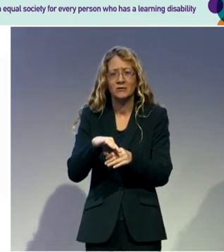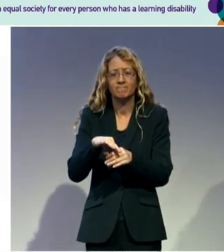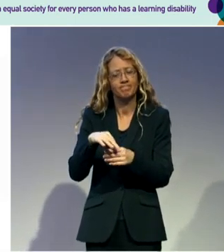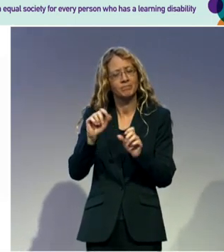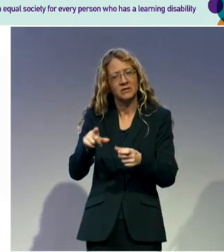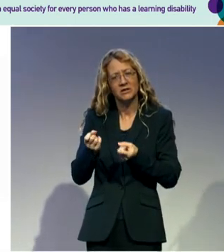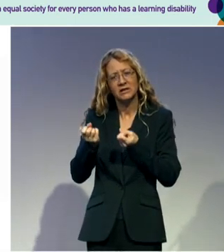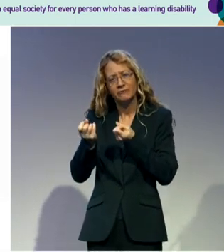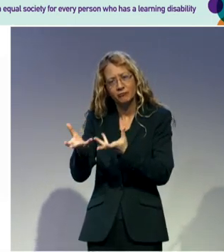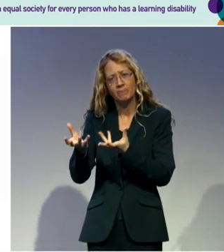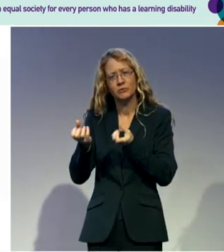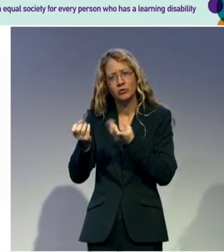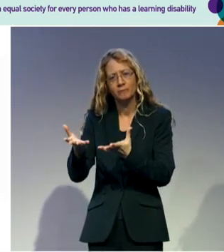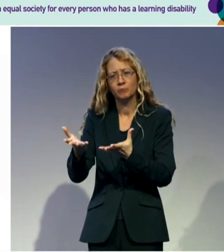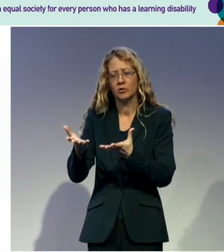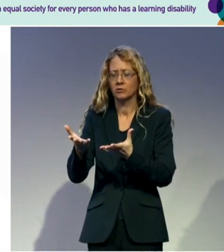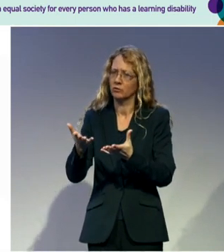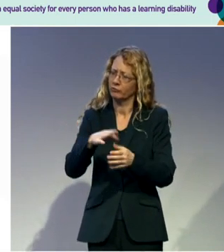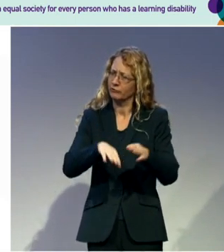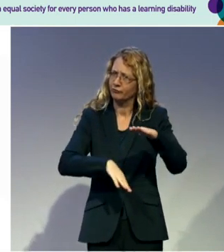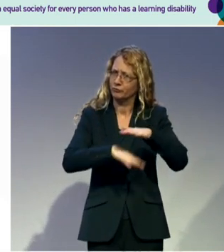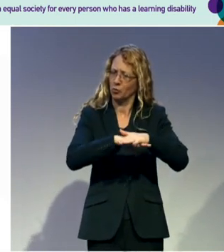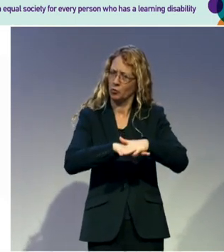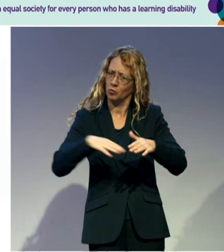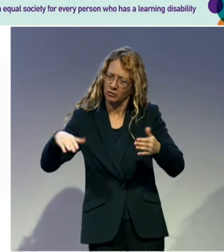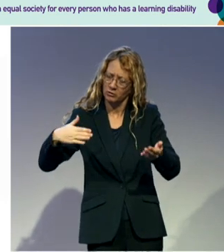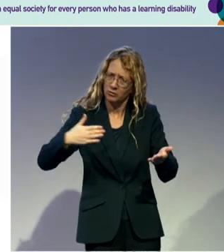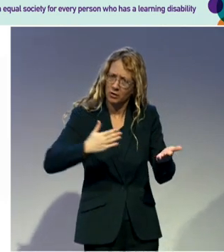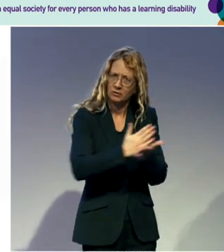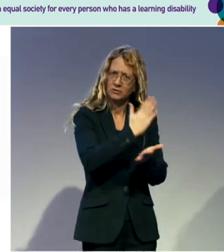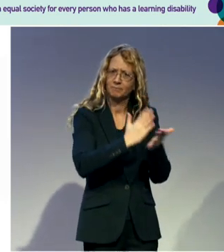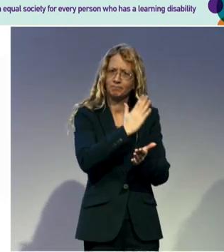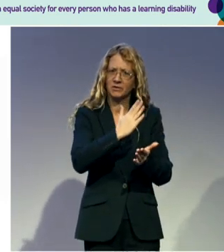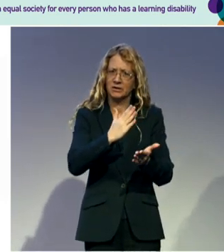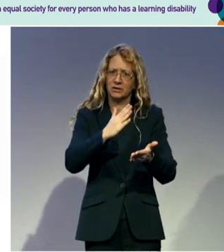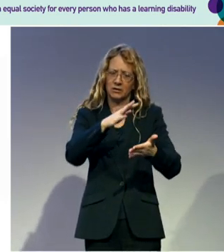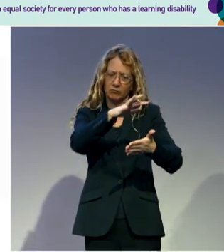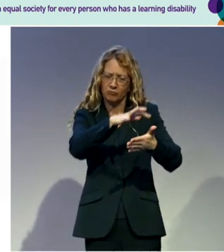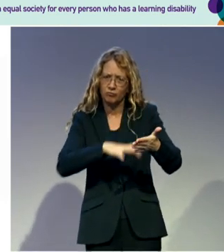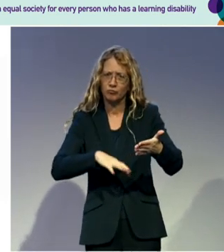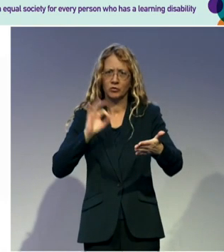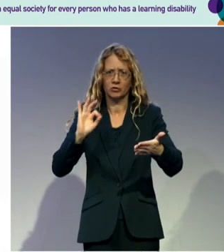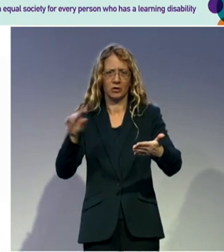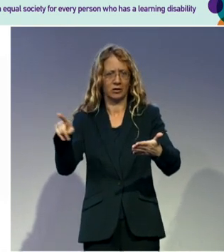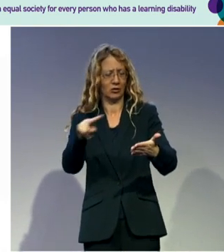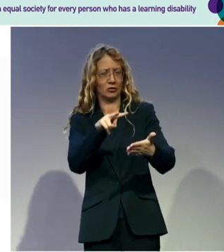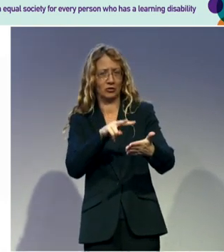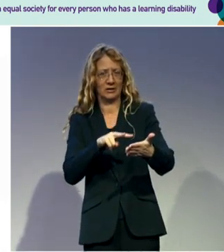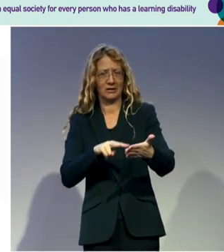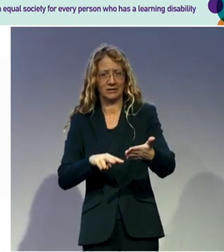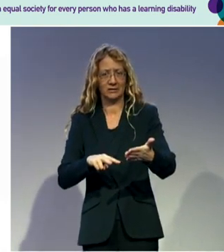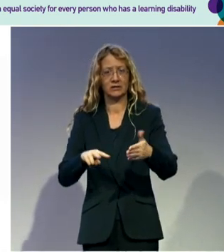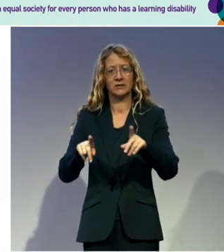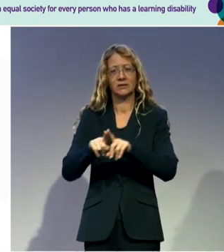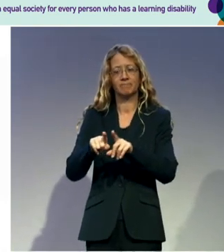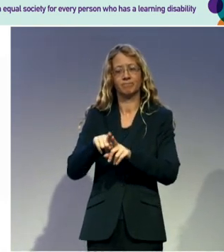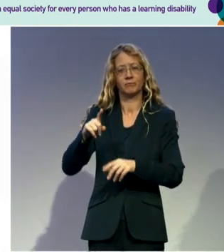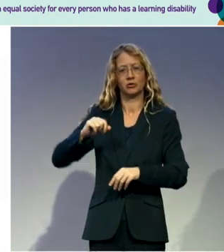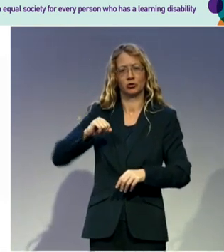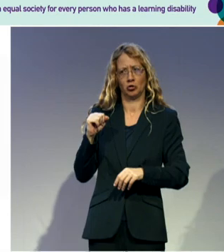worked in partnership with the Electoral Commission for Scotland to write easy read guides, a photo walkthrough, and guides